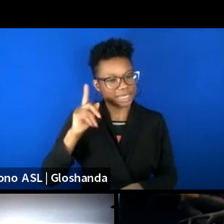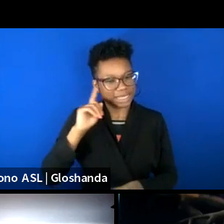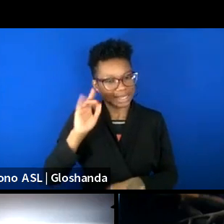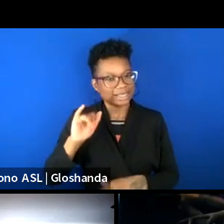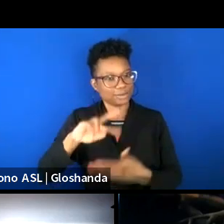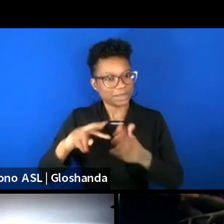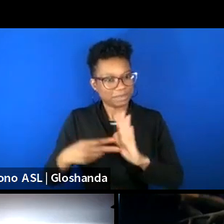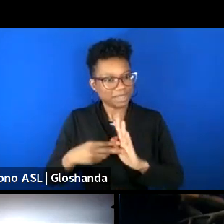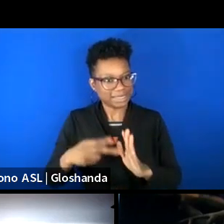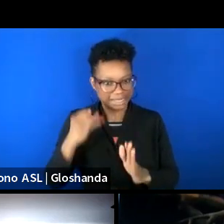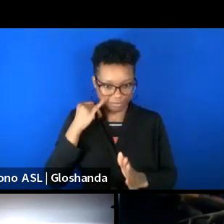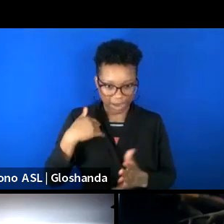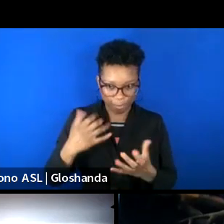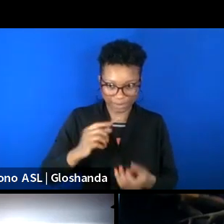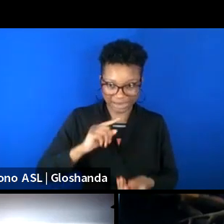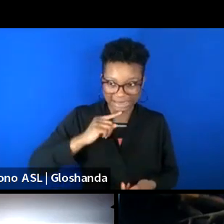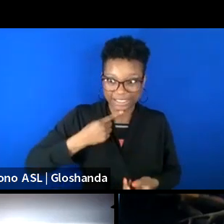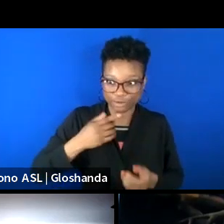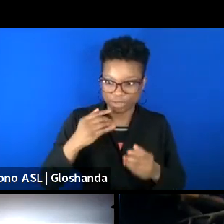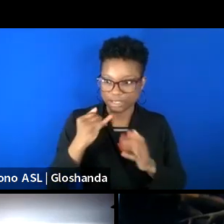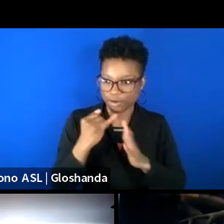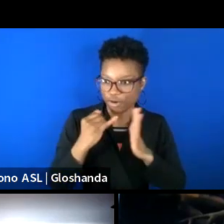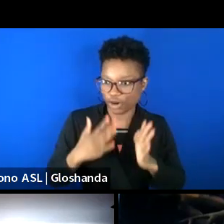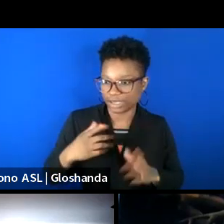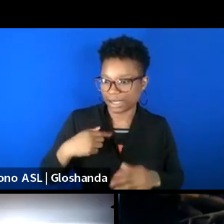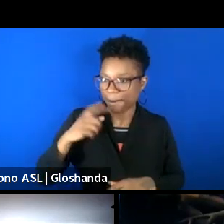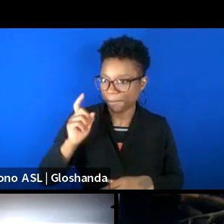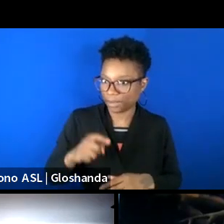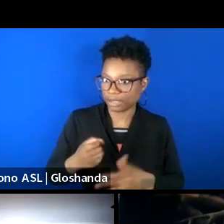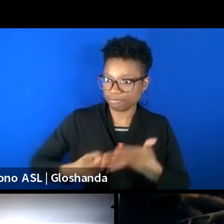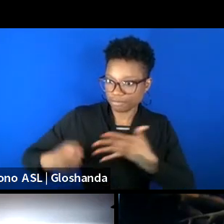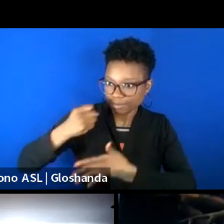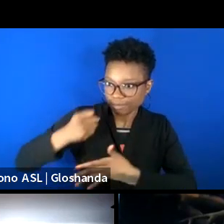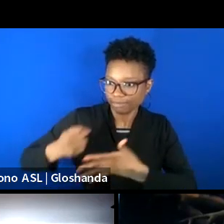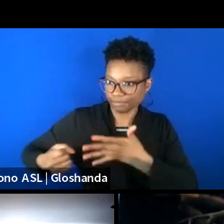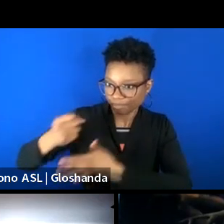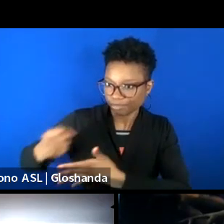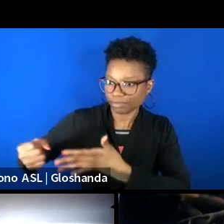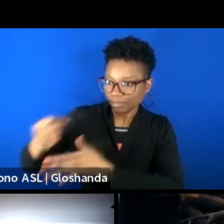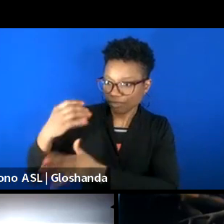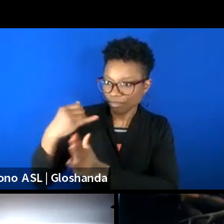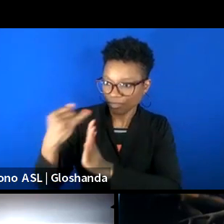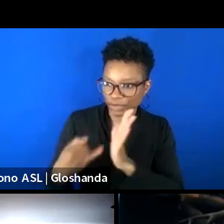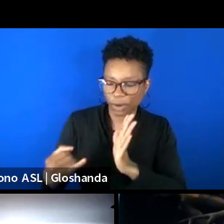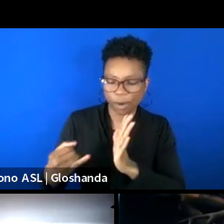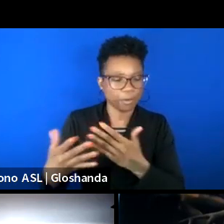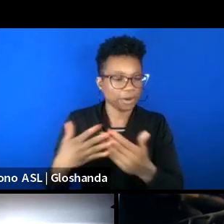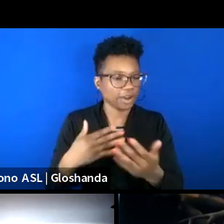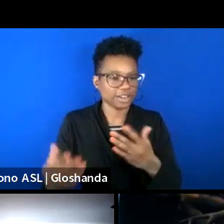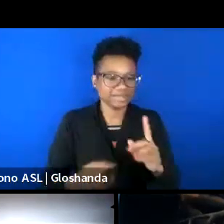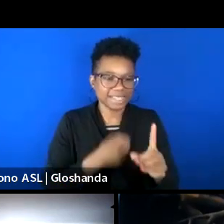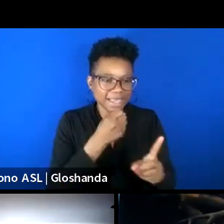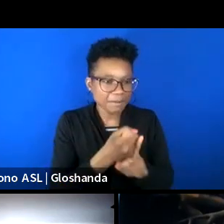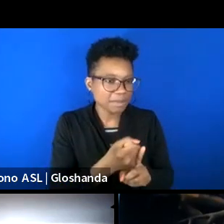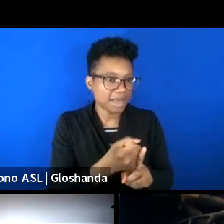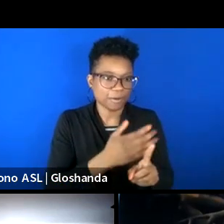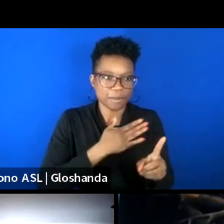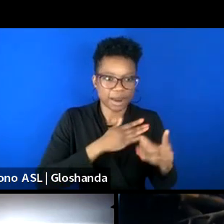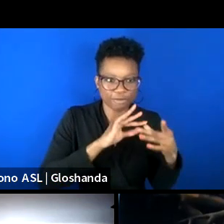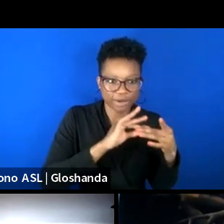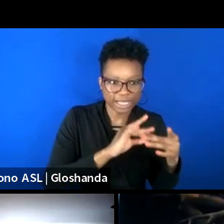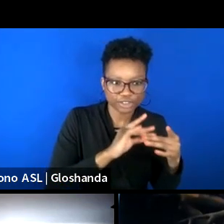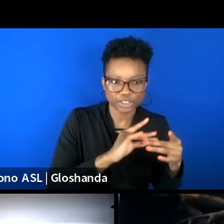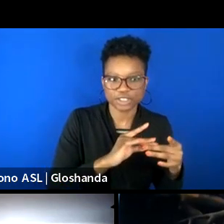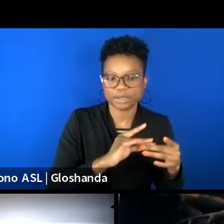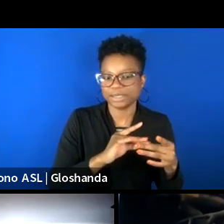serious artist, is to continually prioritize your art, no matter the impact on your relationships, and to just